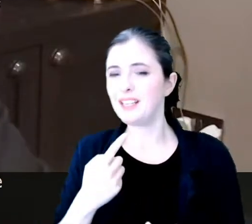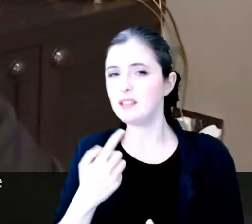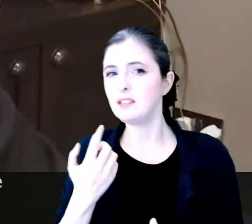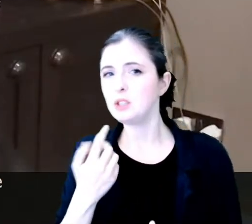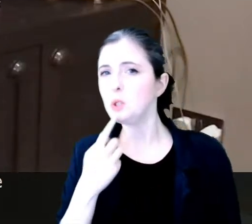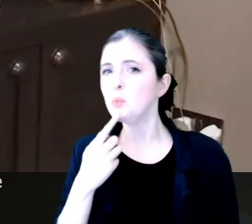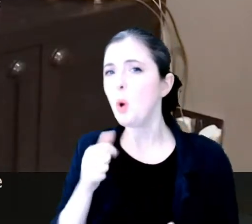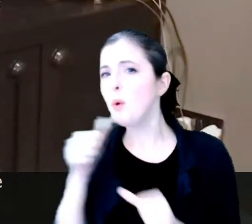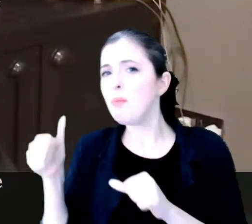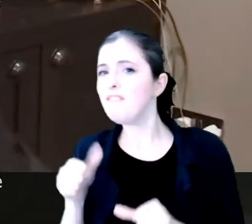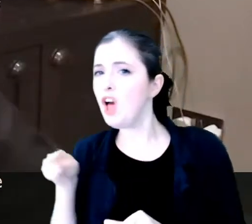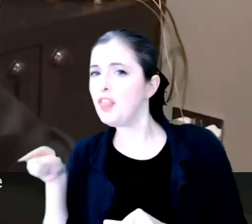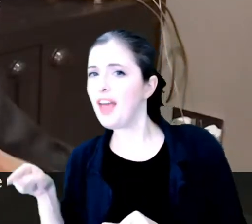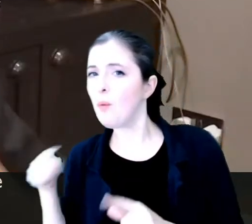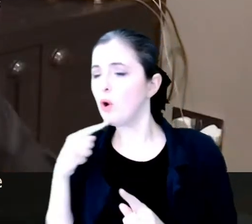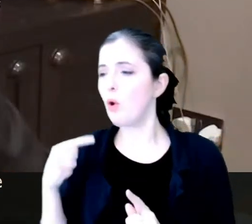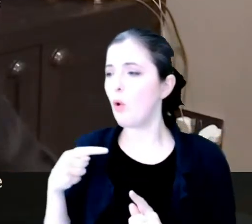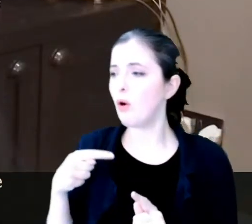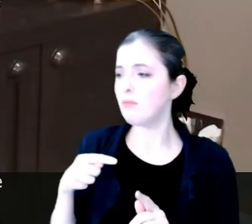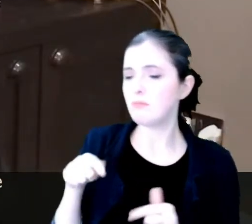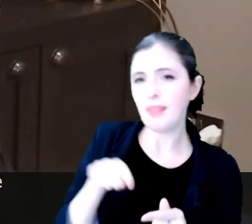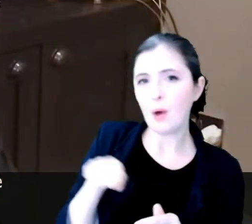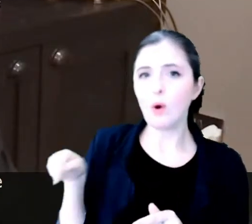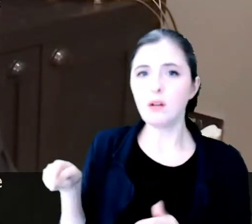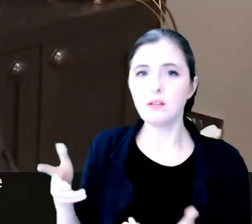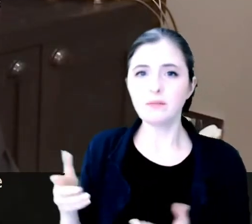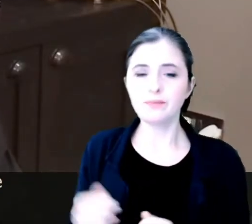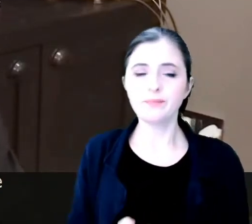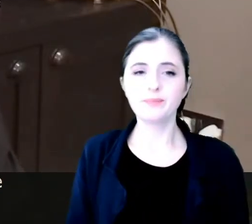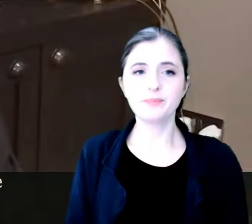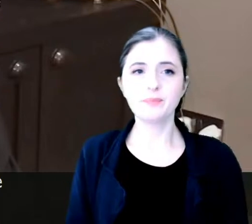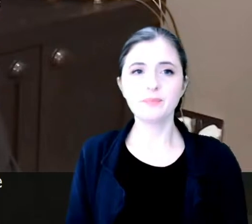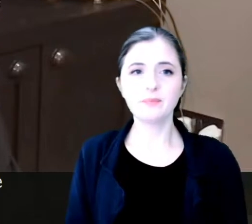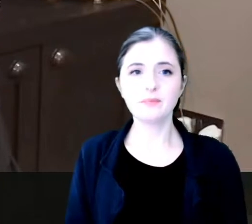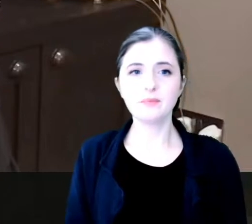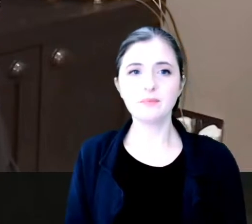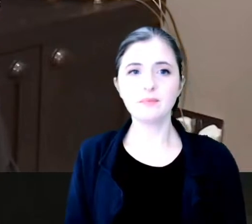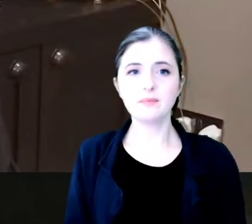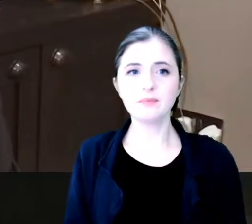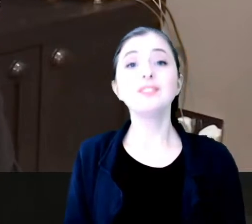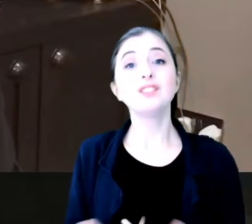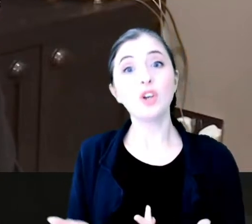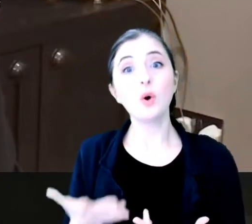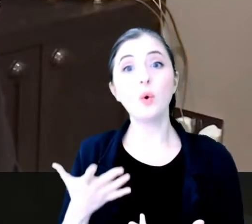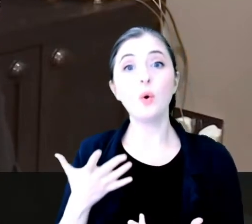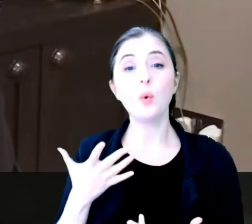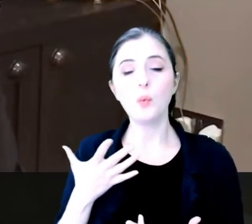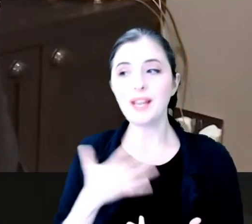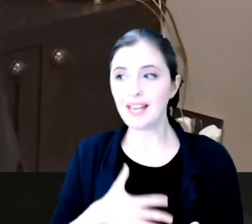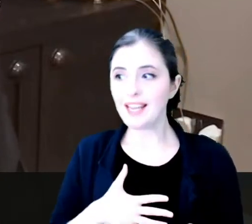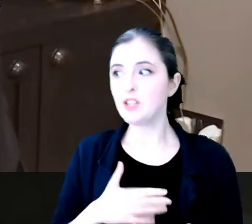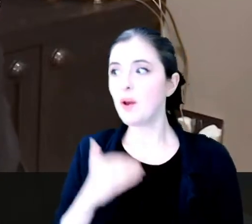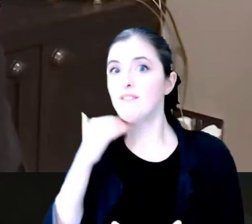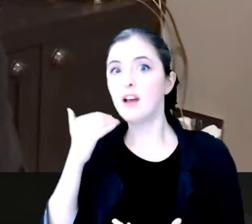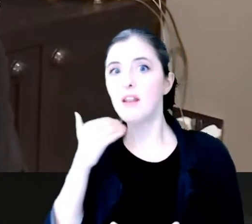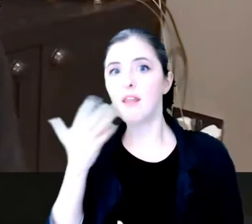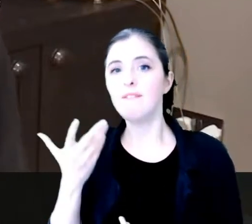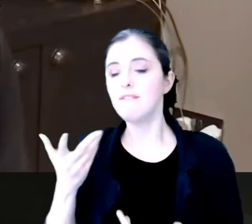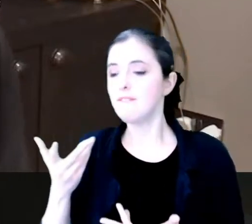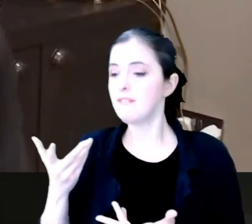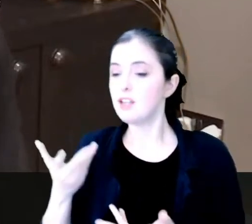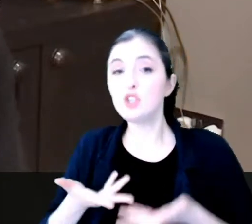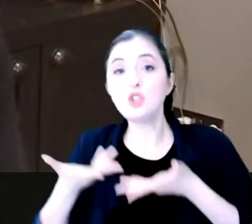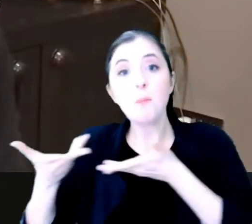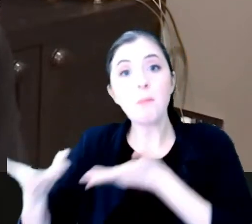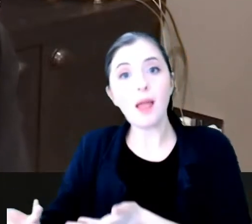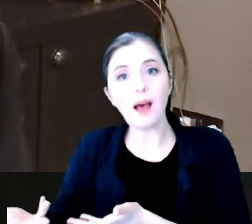or Pfizer. And the other thing, of course, so we need to have reliability of supplies of vaccines to London. We need to have the logistics